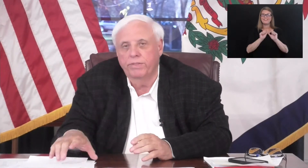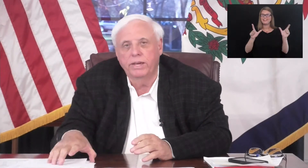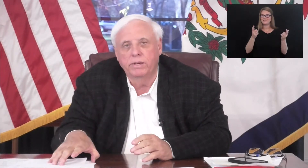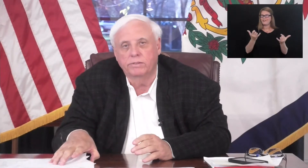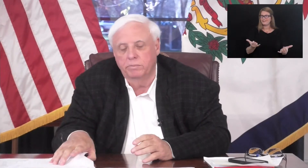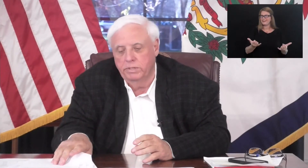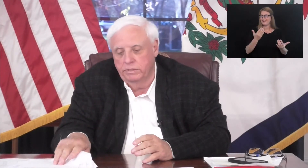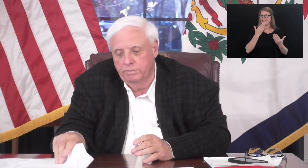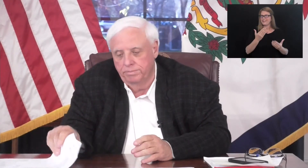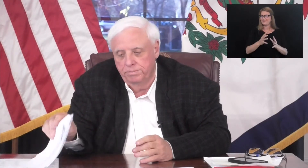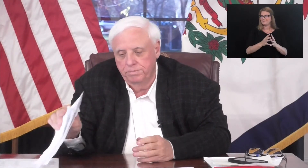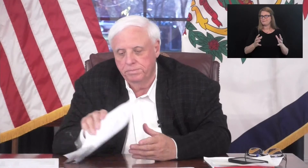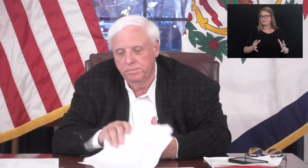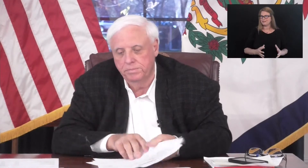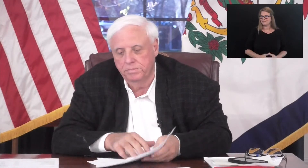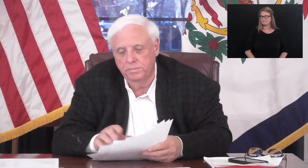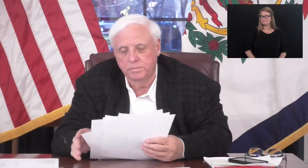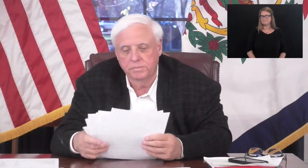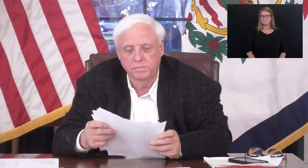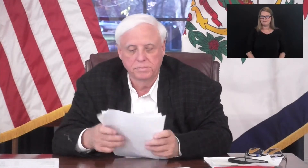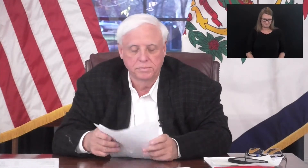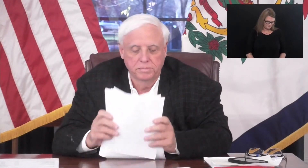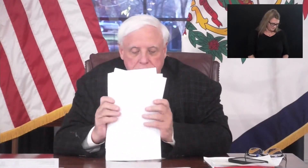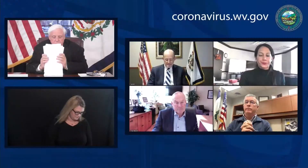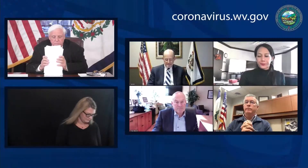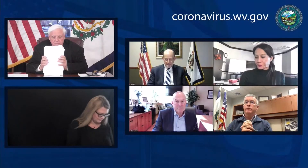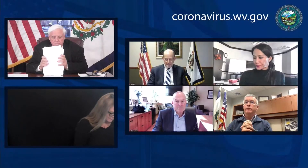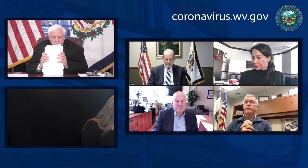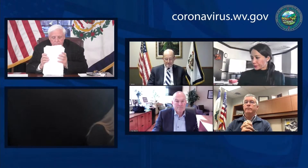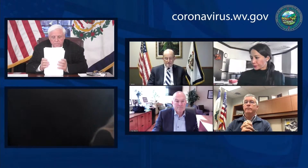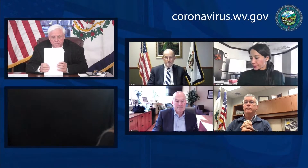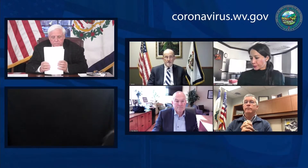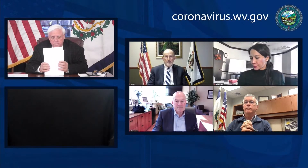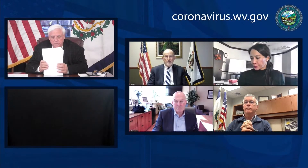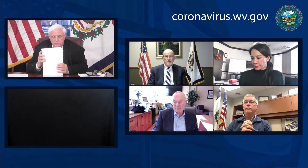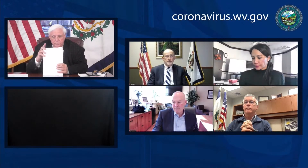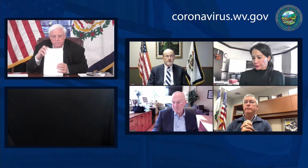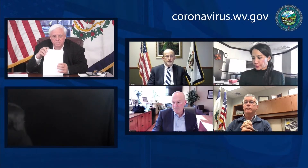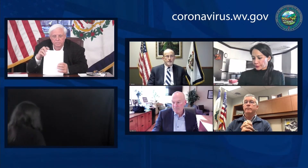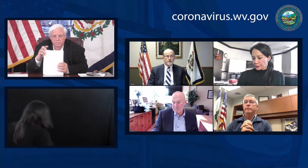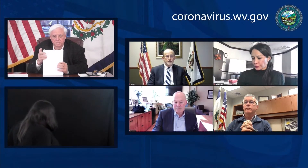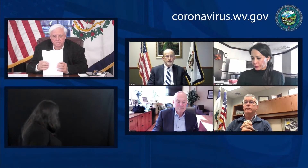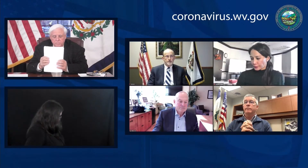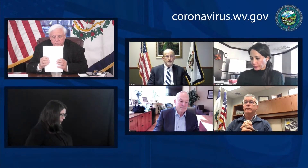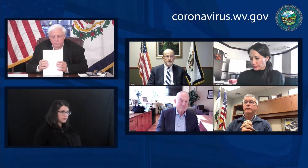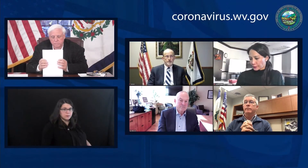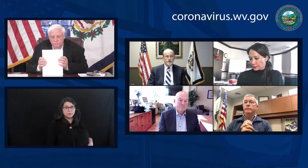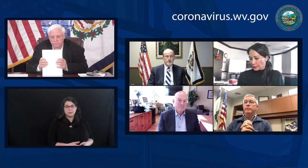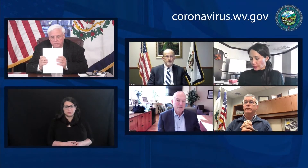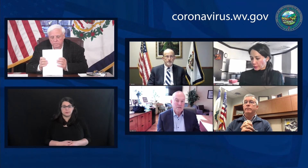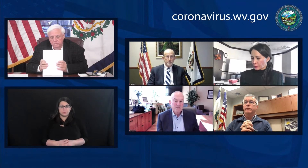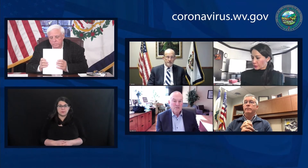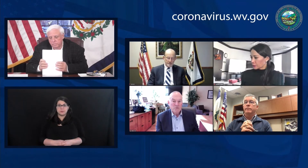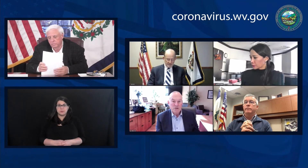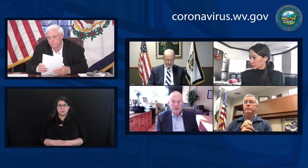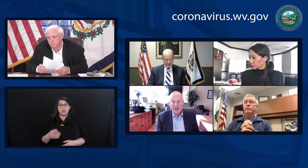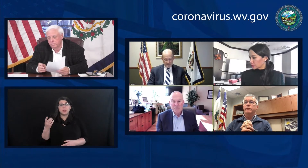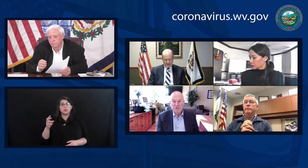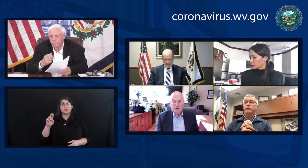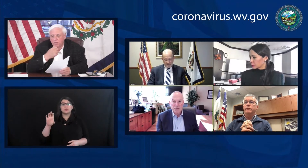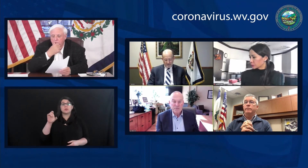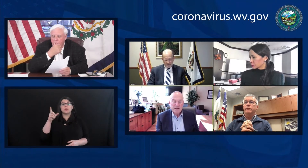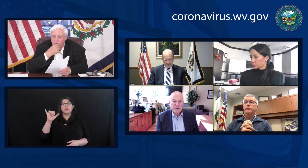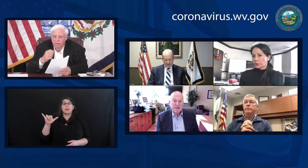right now. Thank you all so much. All right, thank you, Governor. Let's now go to Dr. Clay Marsh, our coronavirus czar. Well,